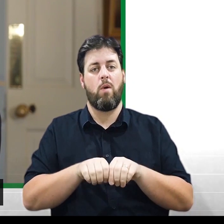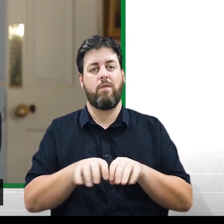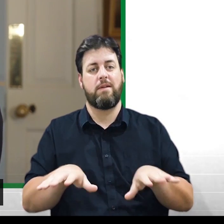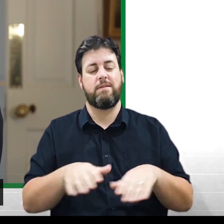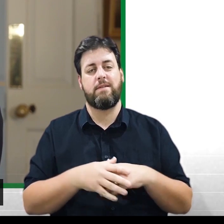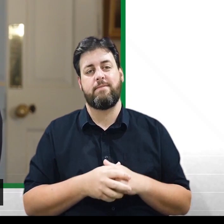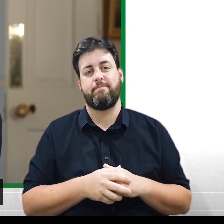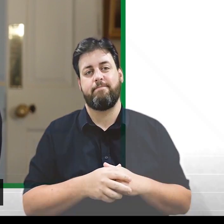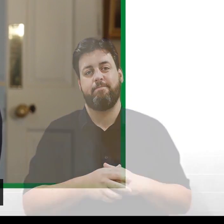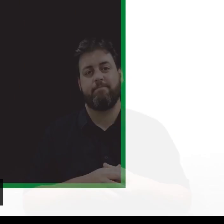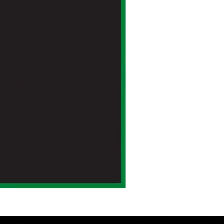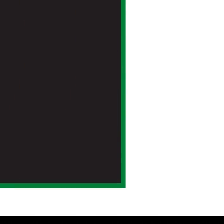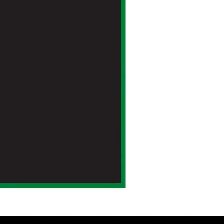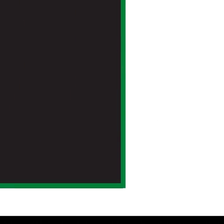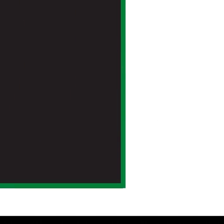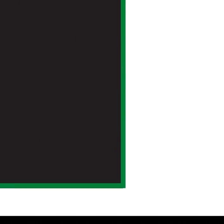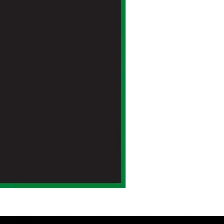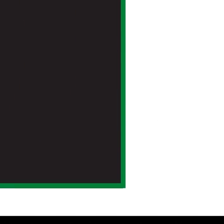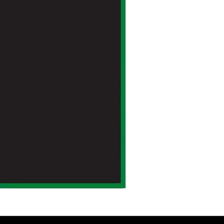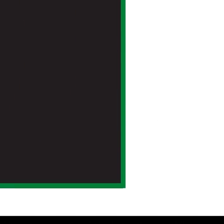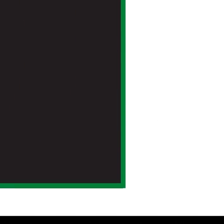against COVID-19.